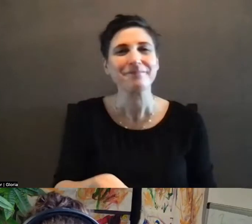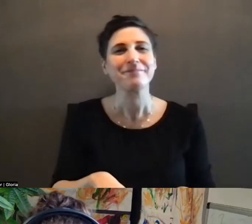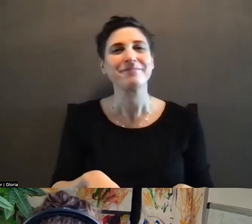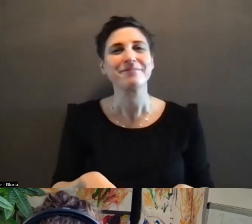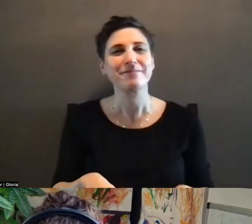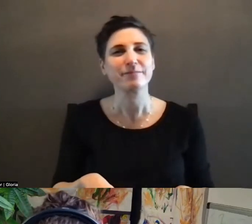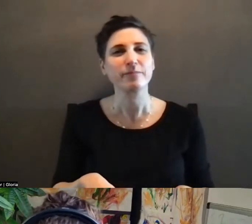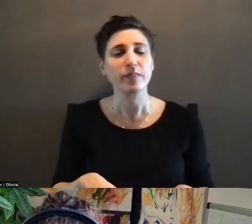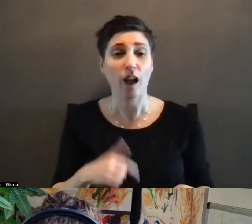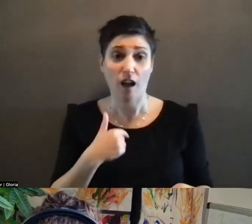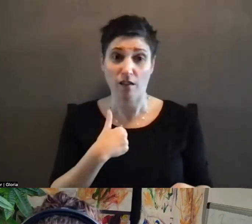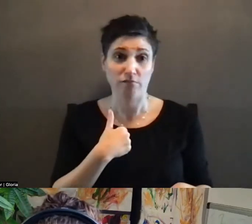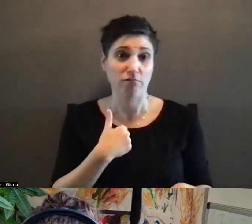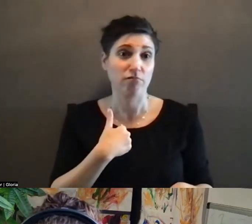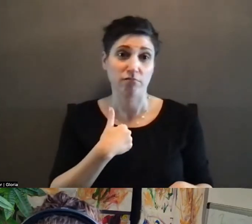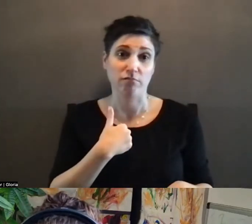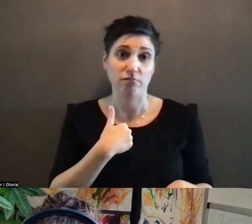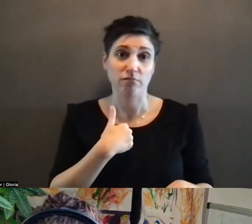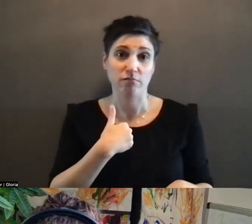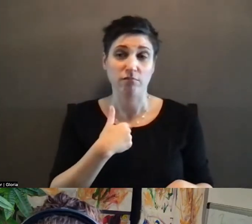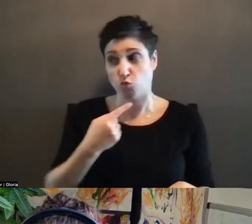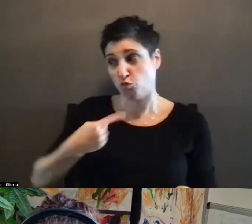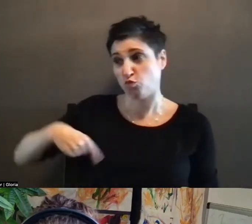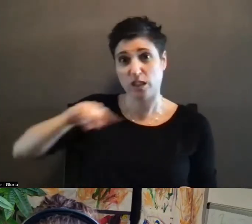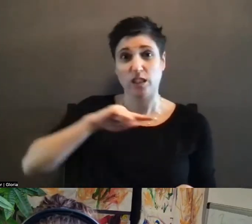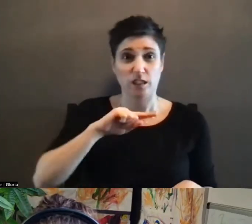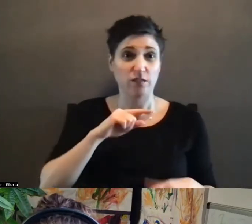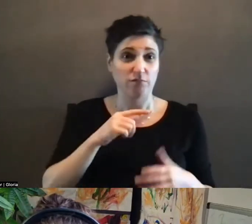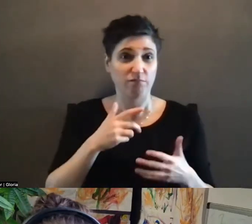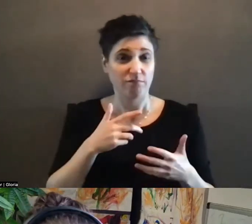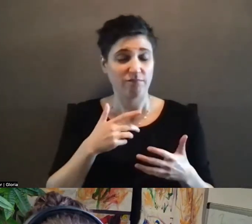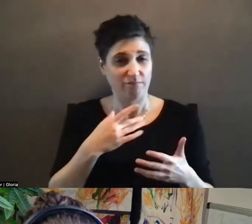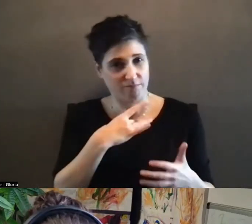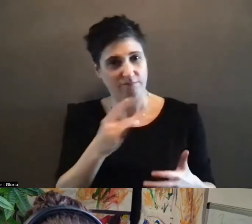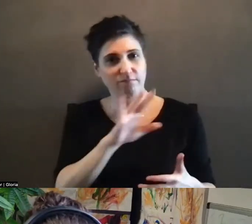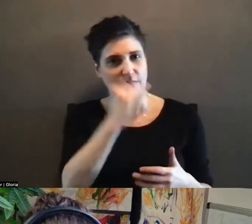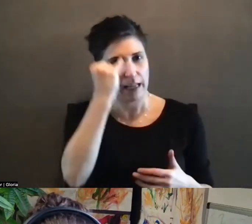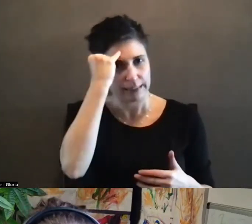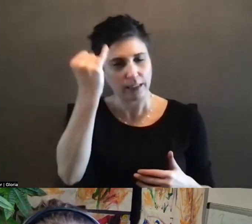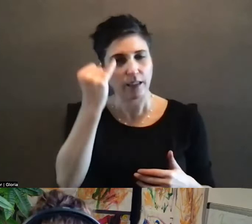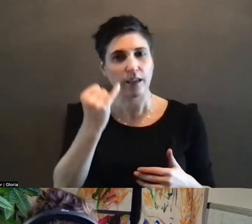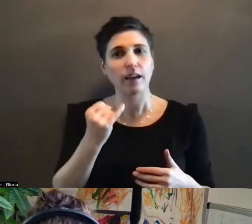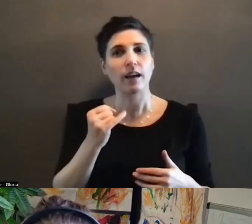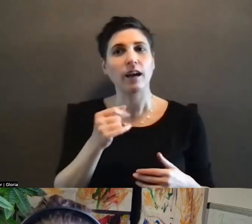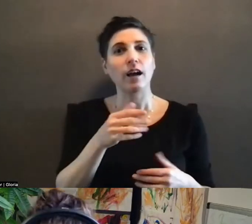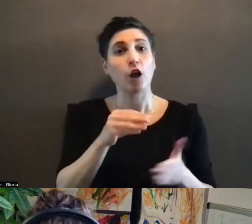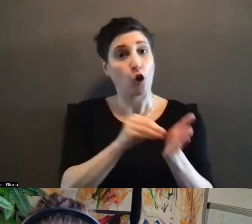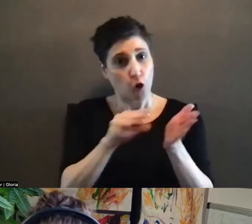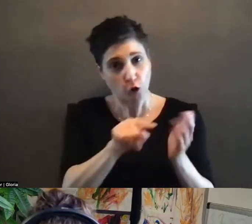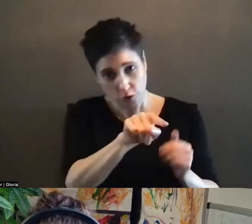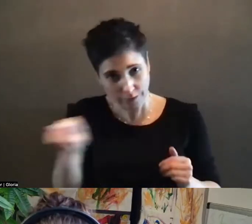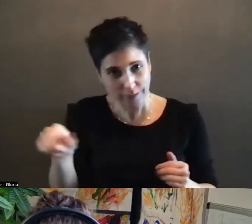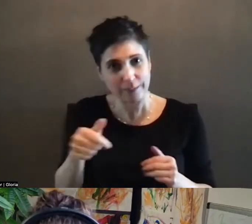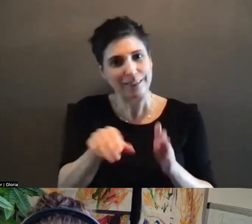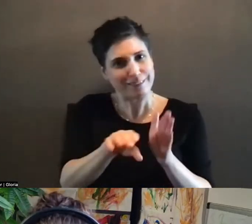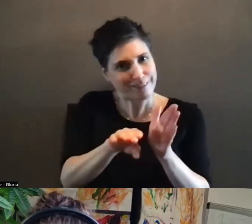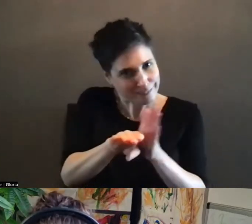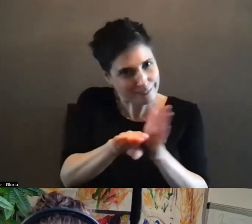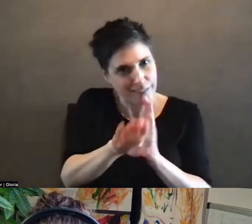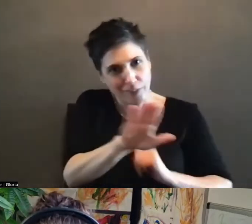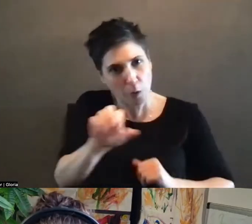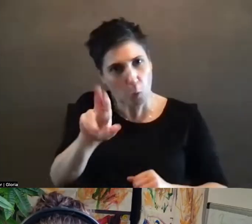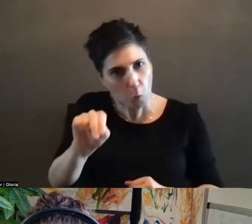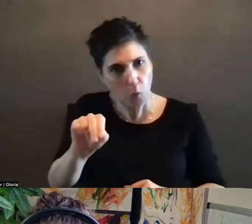I think we love the idea that you have of having learners make their own Kahoots and their own games as well. It's